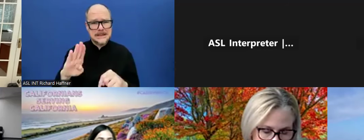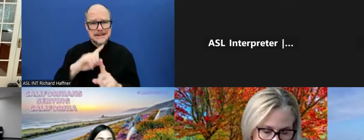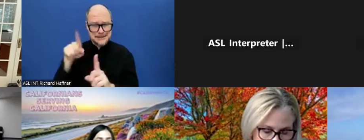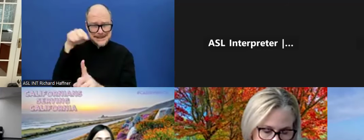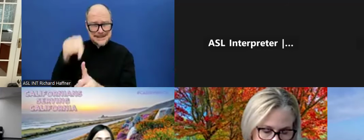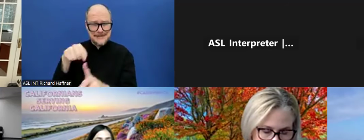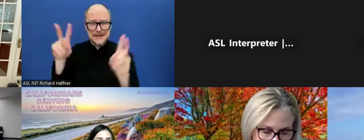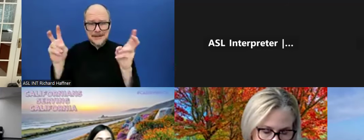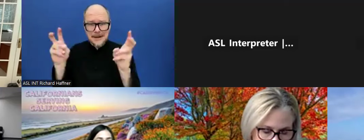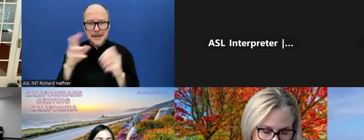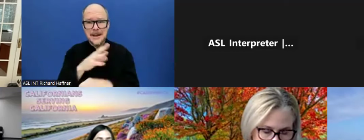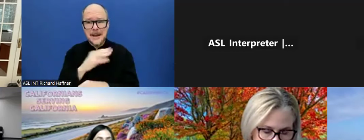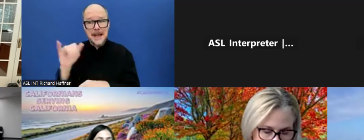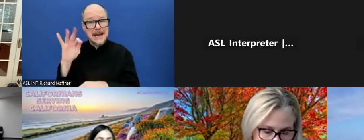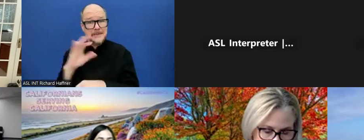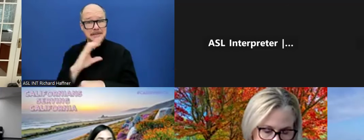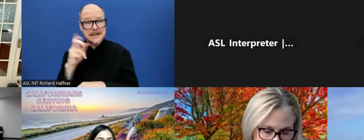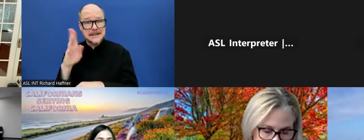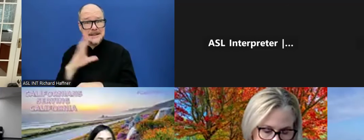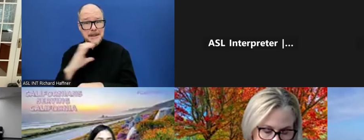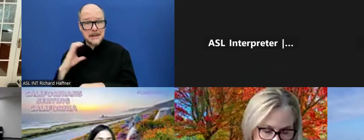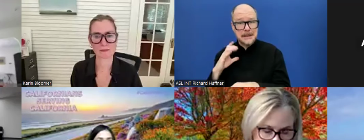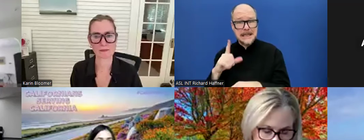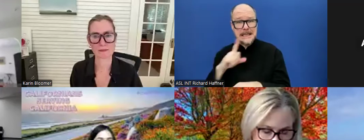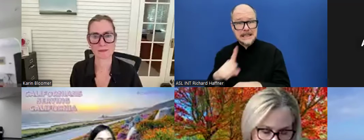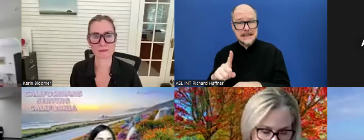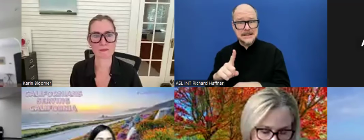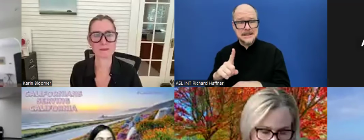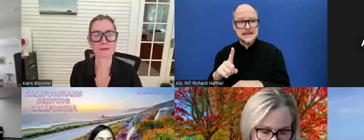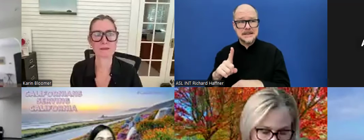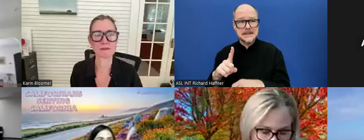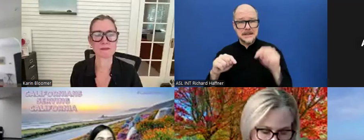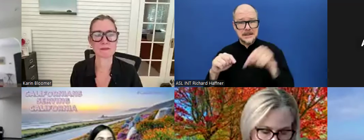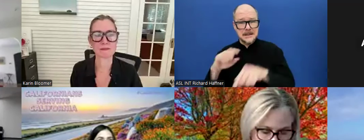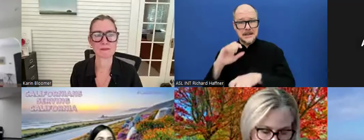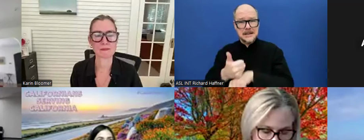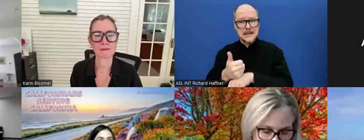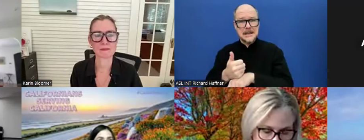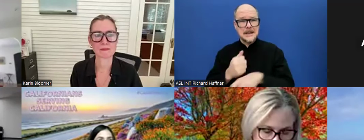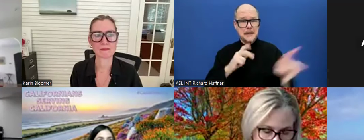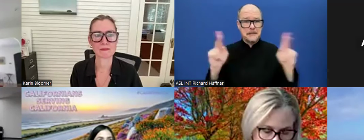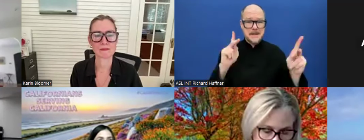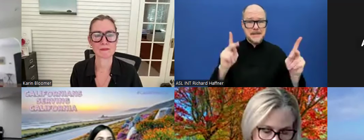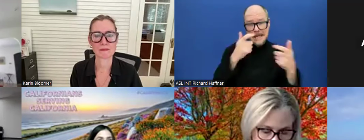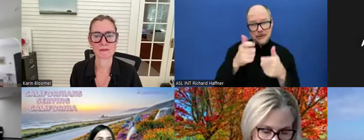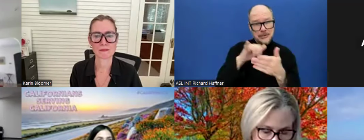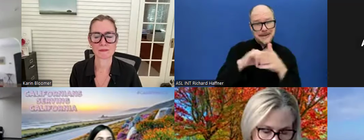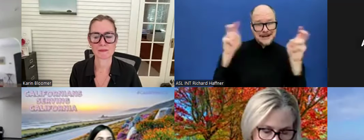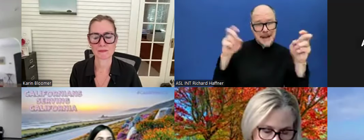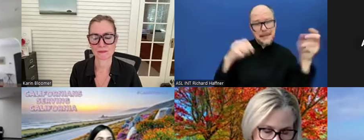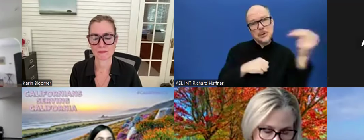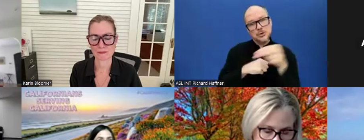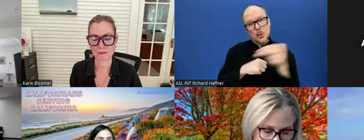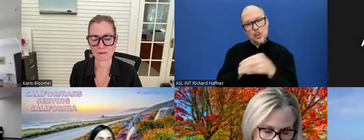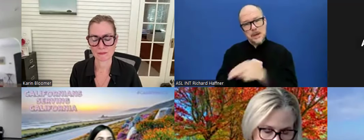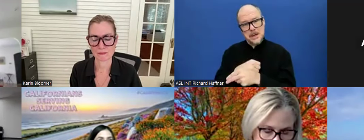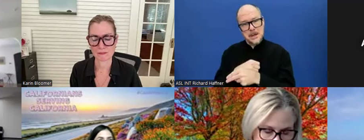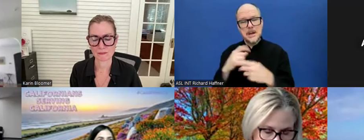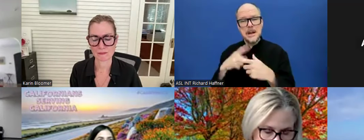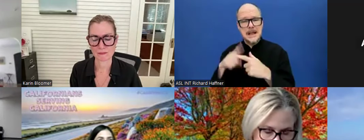if the subcommittee is fluid, then those people interested in that specific topic can join in and then come